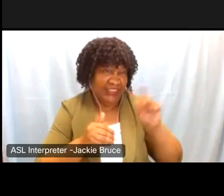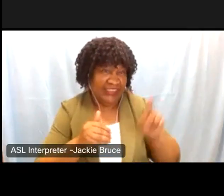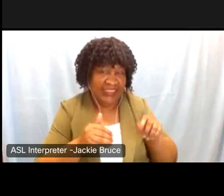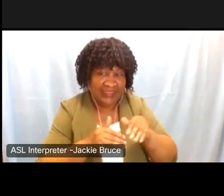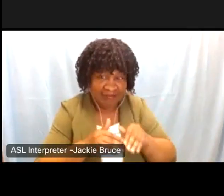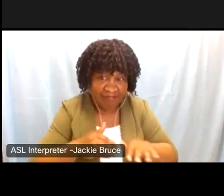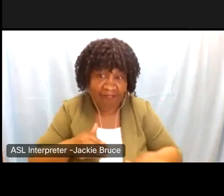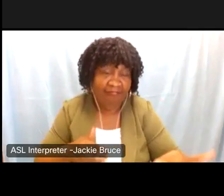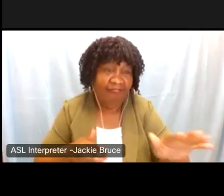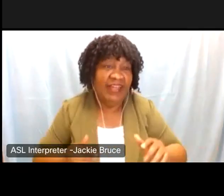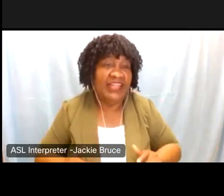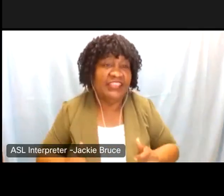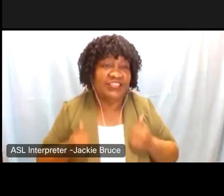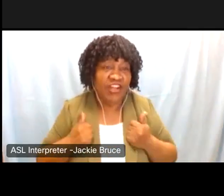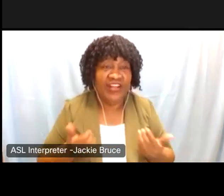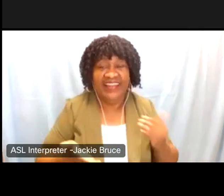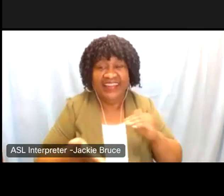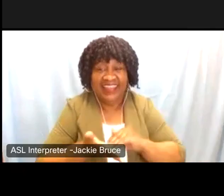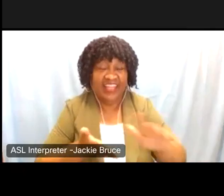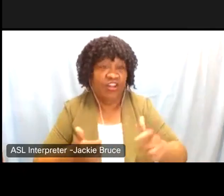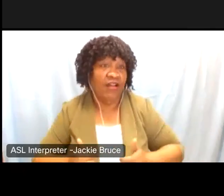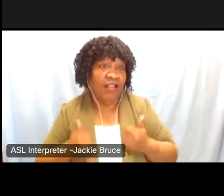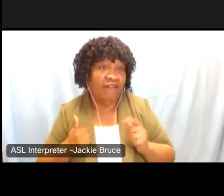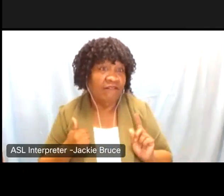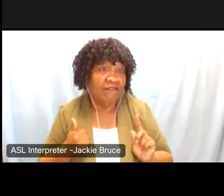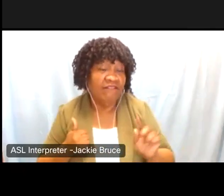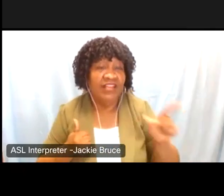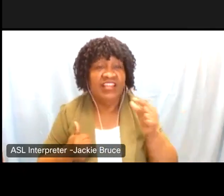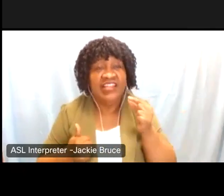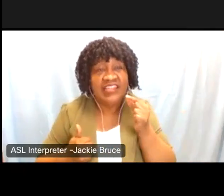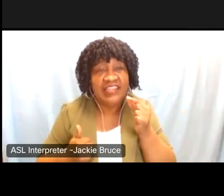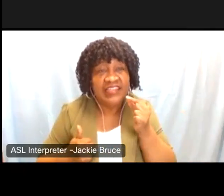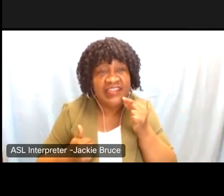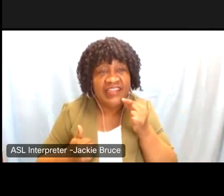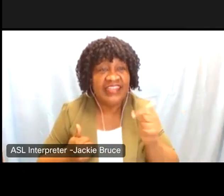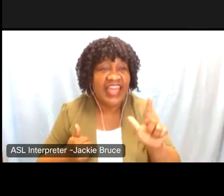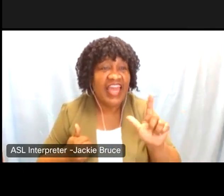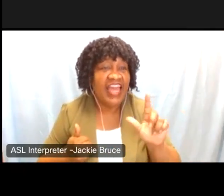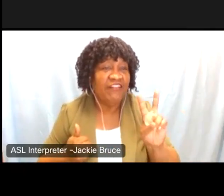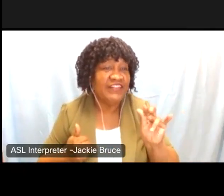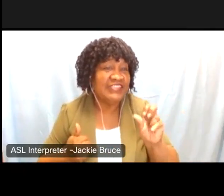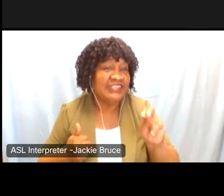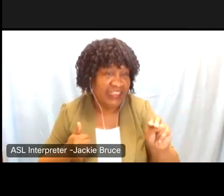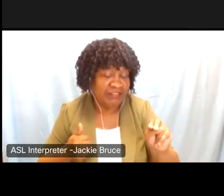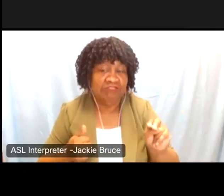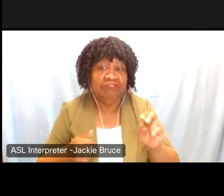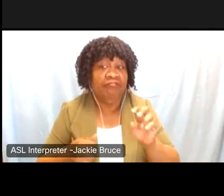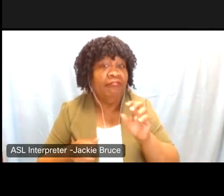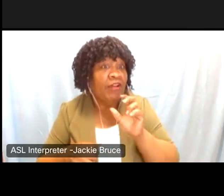and started life again in Galveston with a third-grade education and a 9-year-old son.